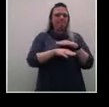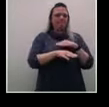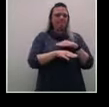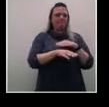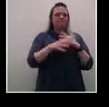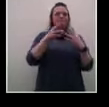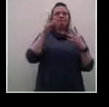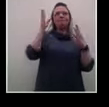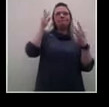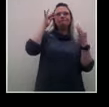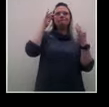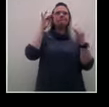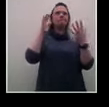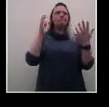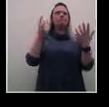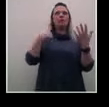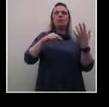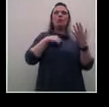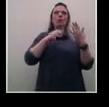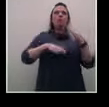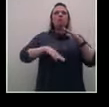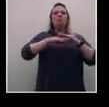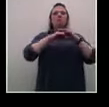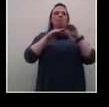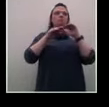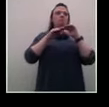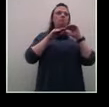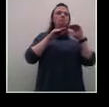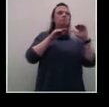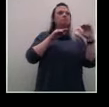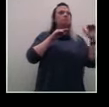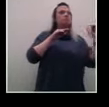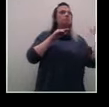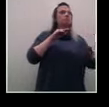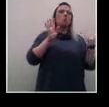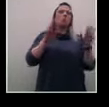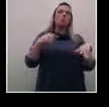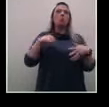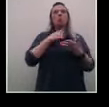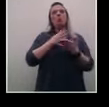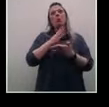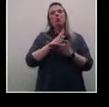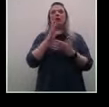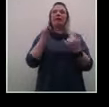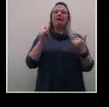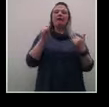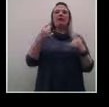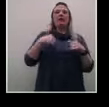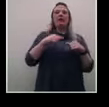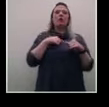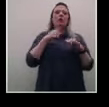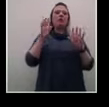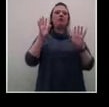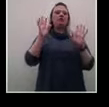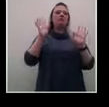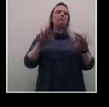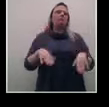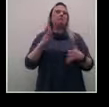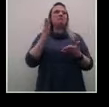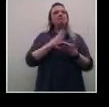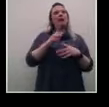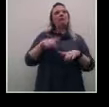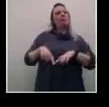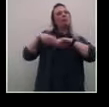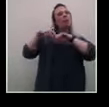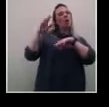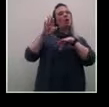are thinking like, oh, we've reached a plateau and we're okay now, we can pull back on New York pause. But actually,